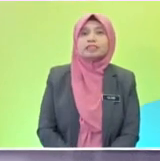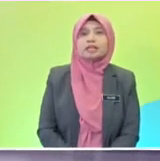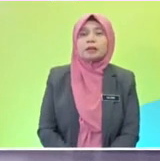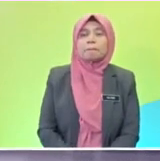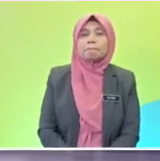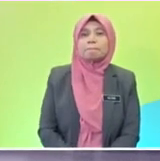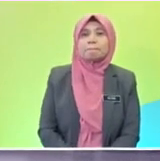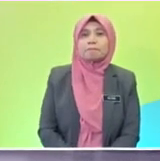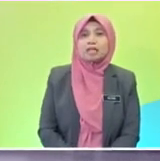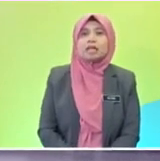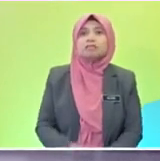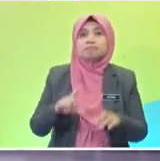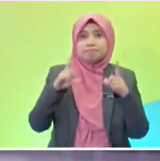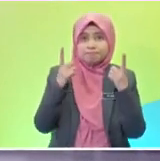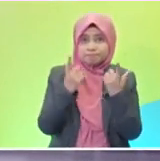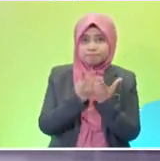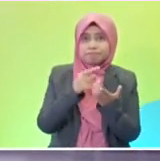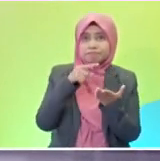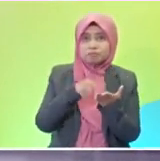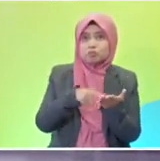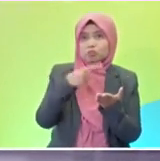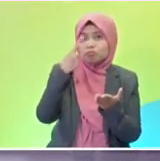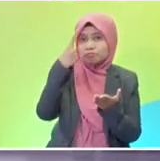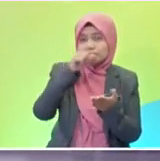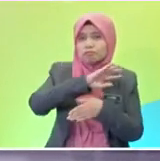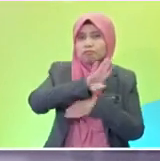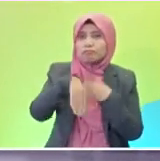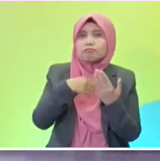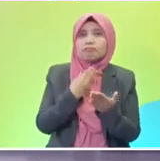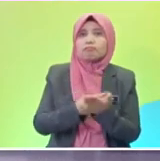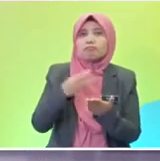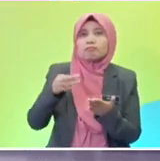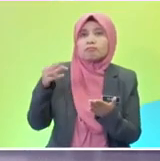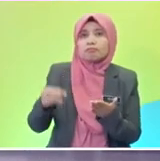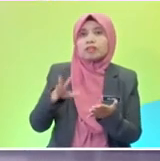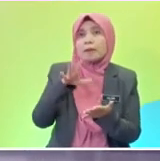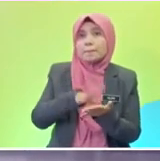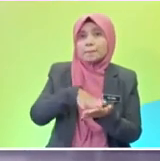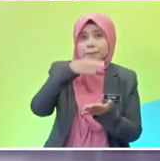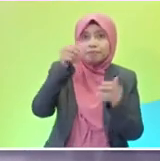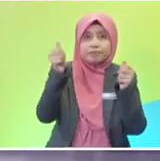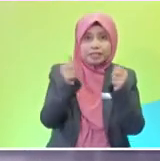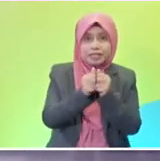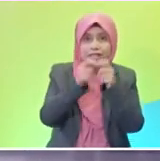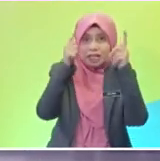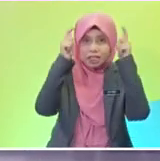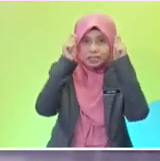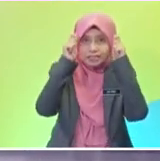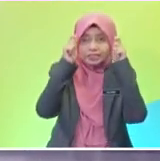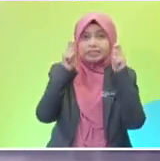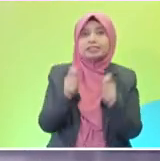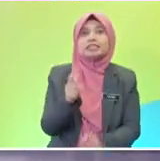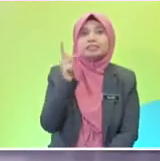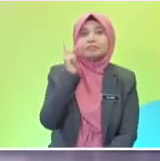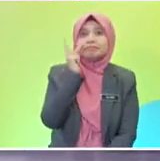do, this class is definitely for you. And right now, we're learning with Miss Kenanga, our English teacher. And Miss